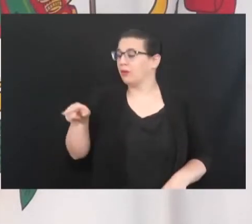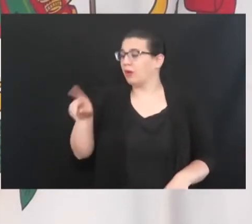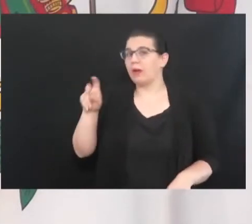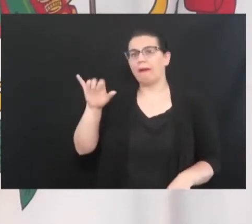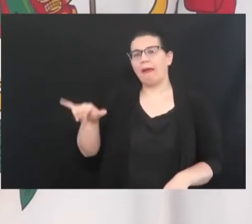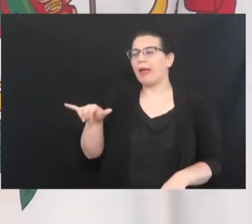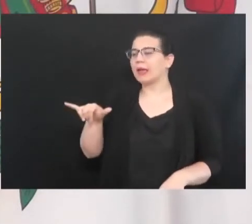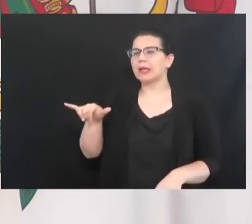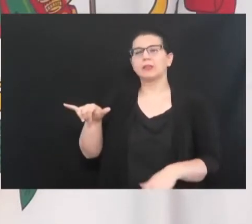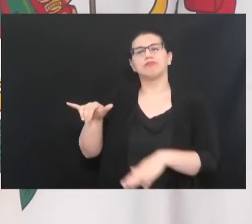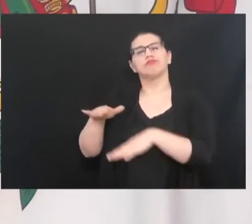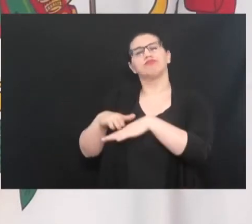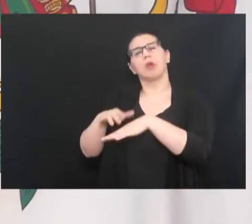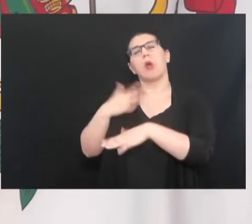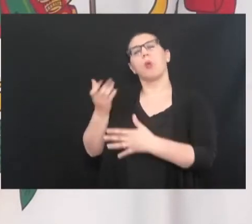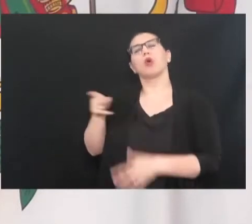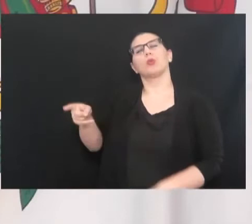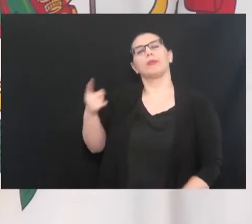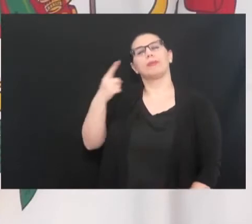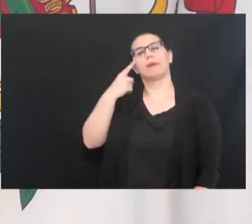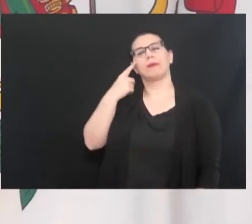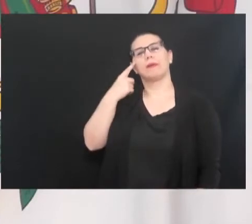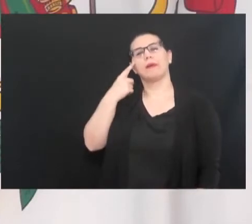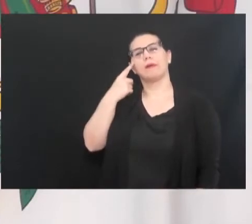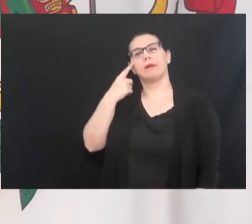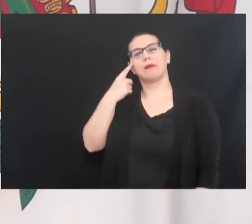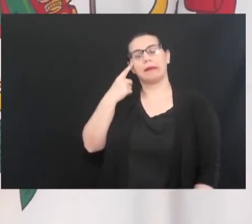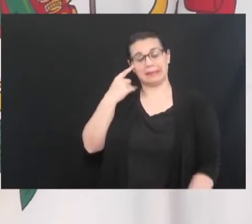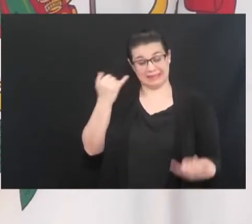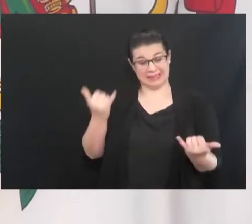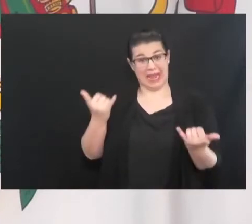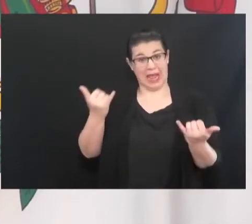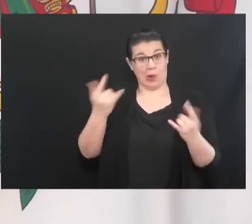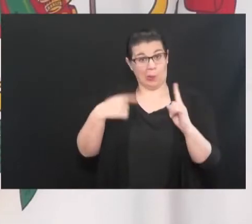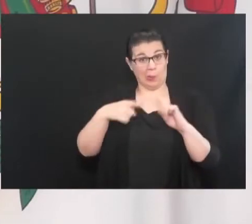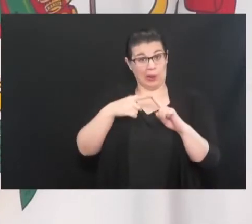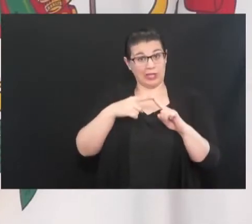and think. It's the middle of July right now.